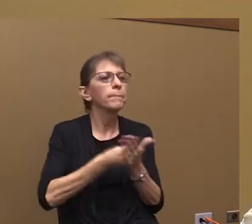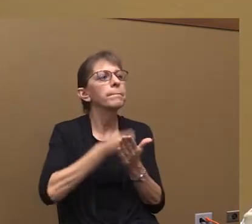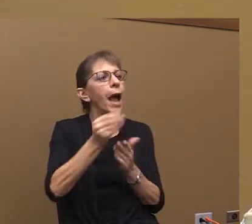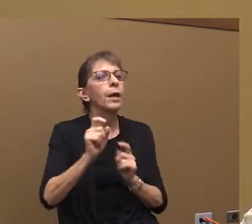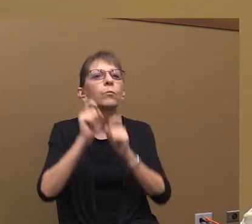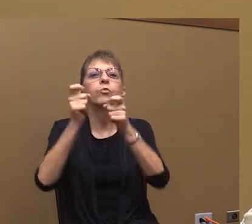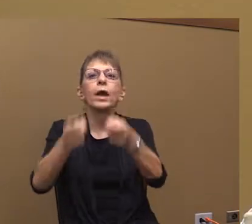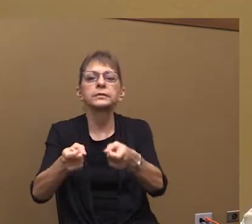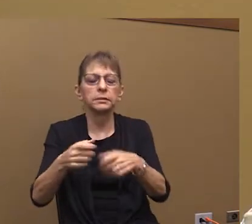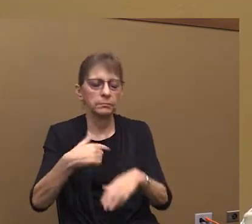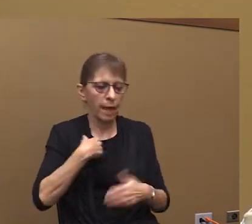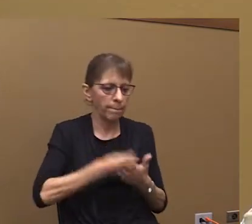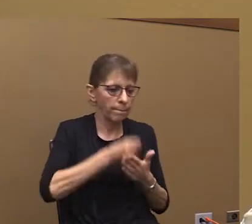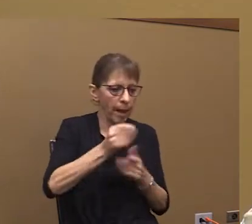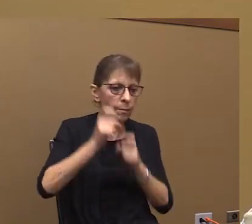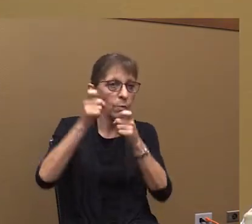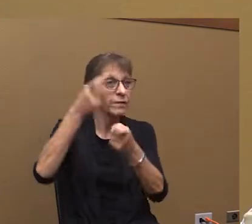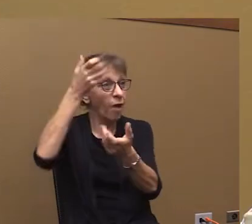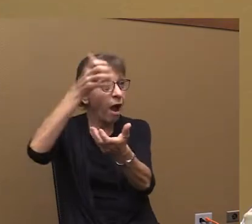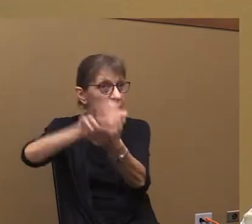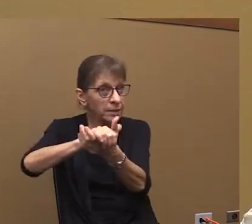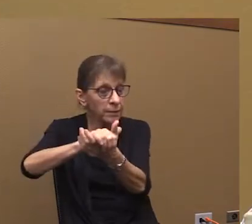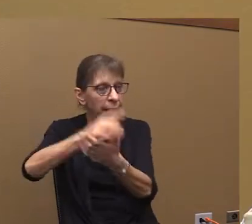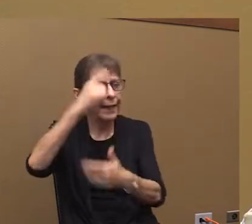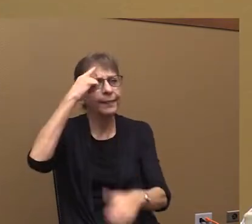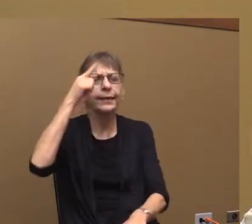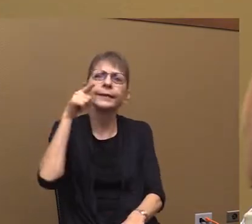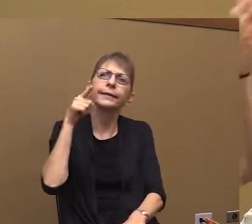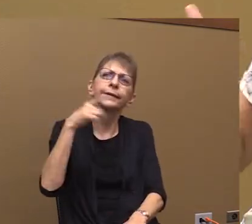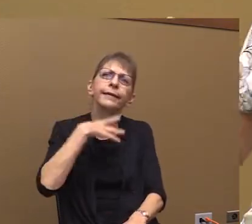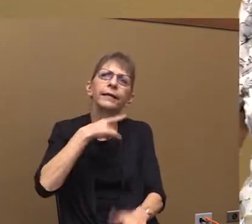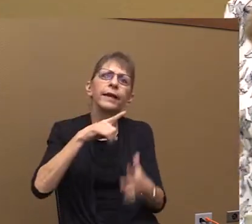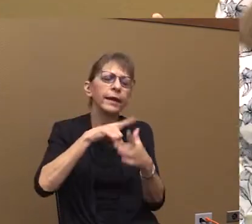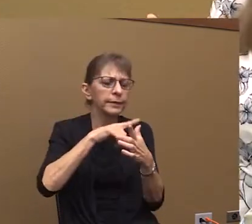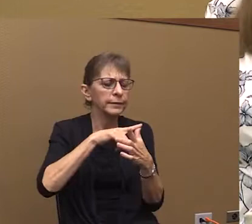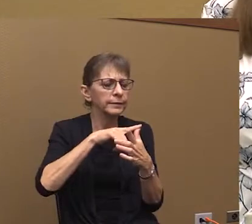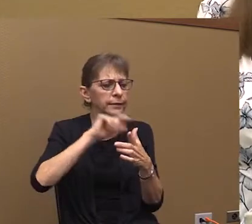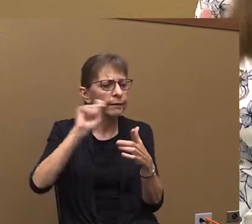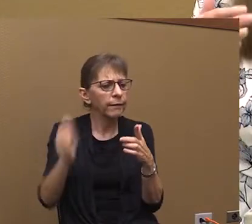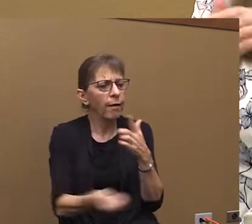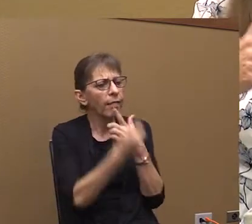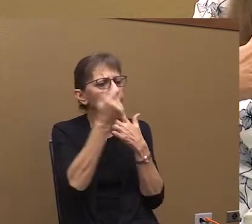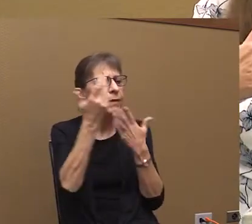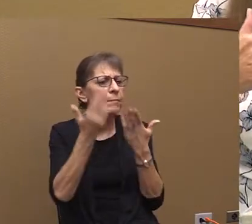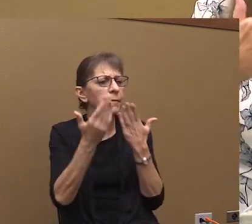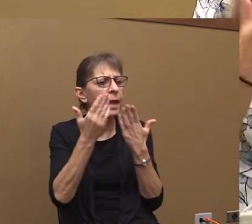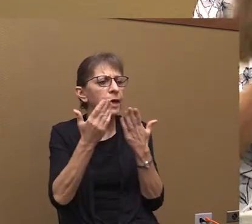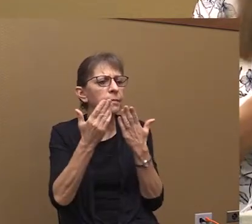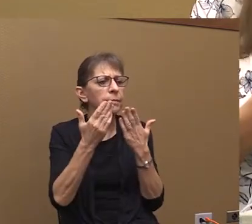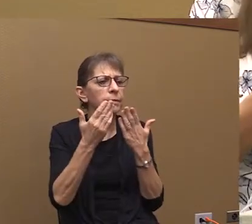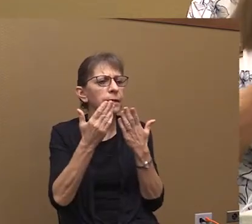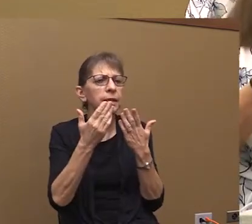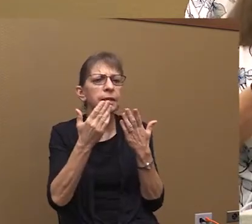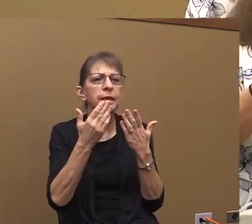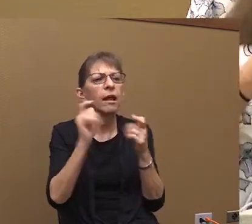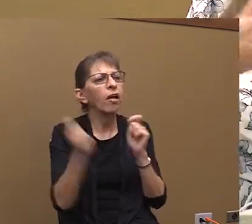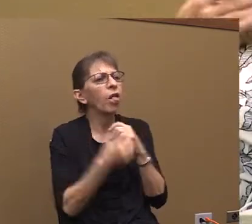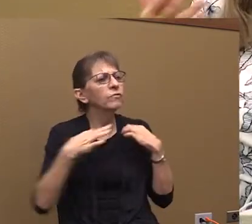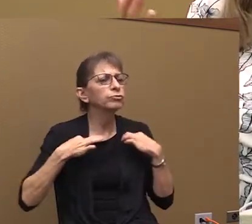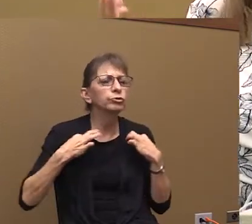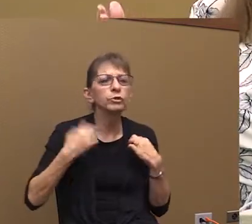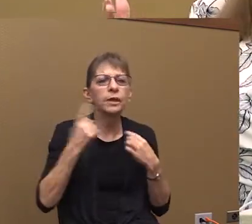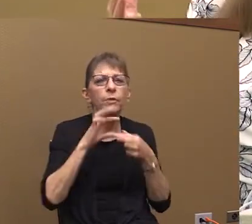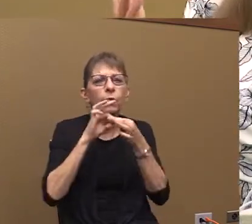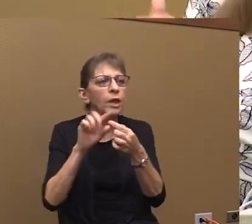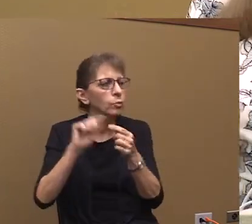Thinking about things for somebody else's point of view, like if you're buying a present. If I'm buying a present for my